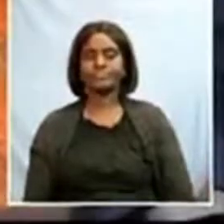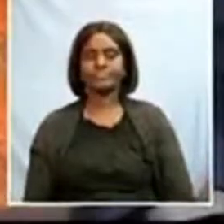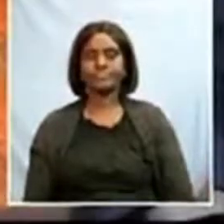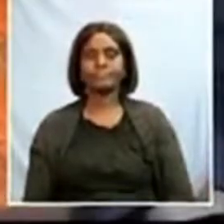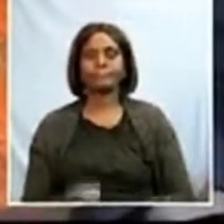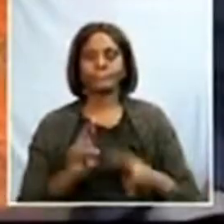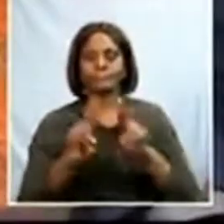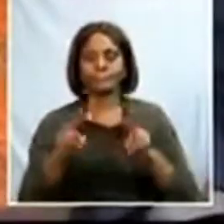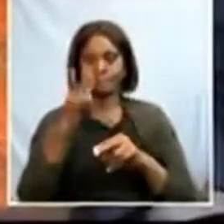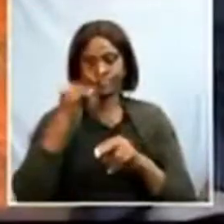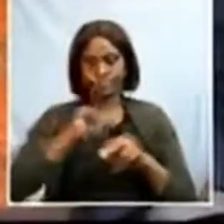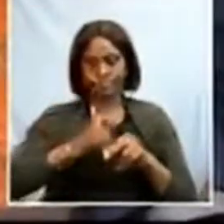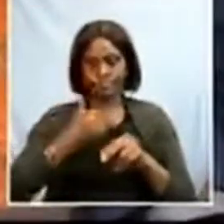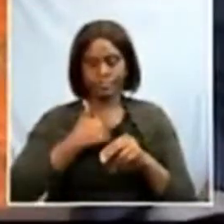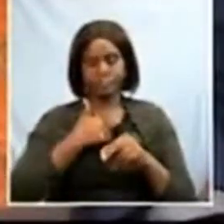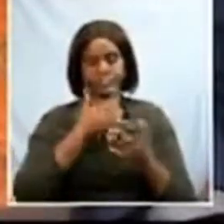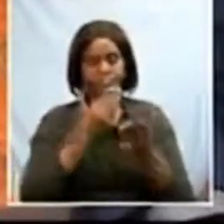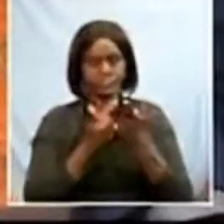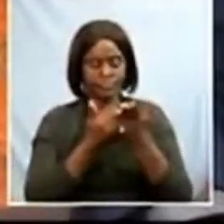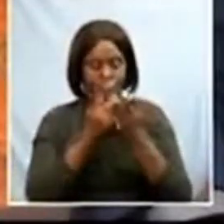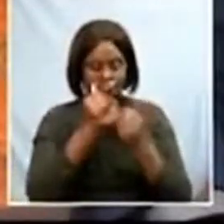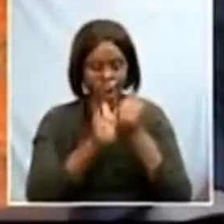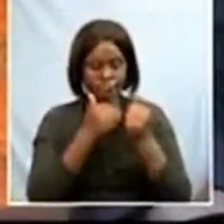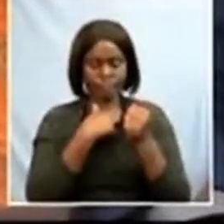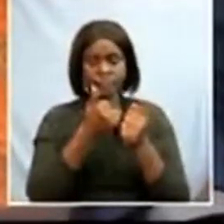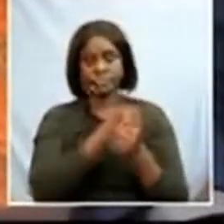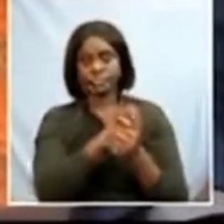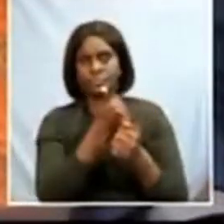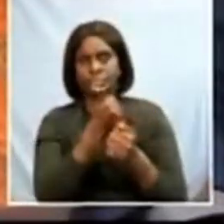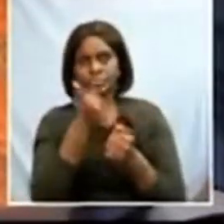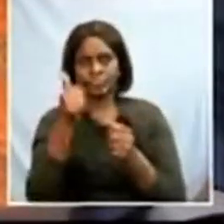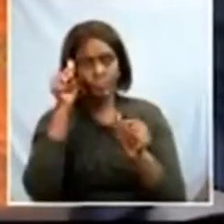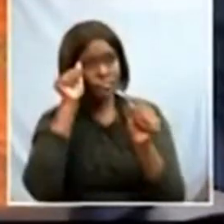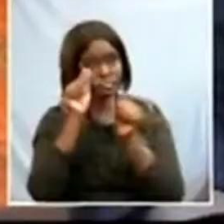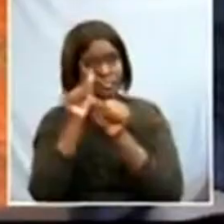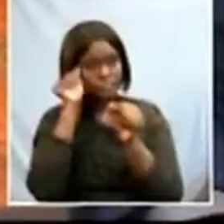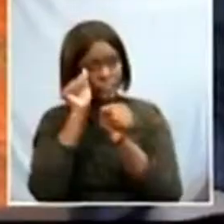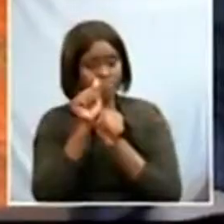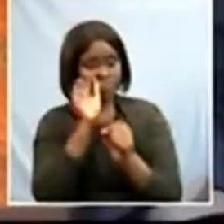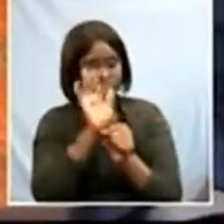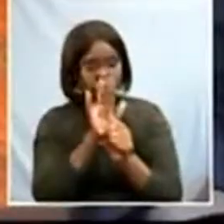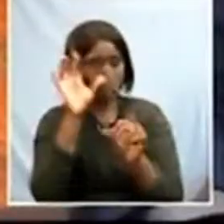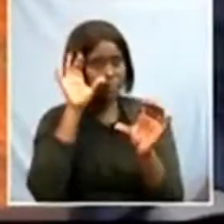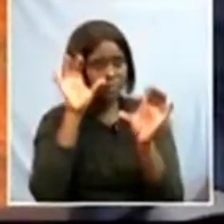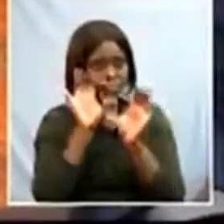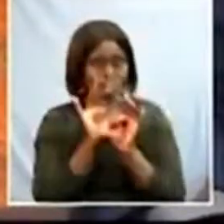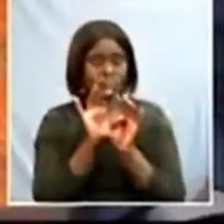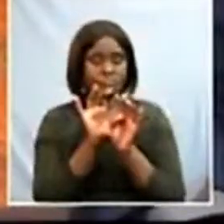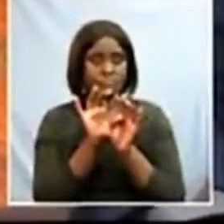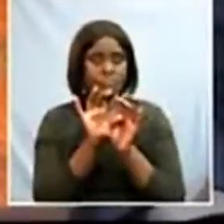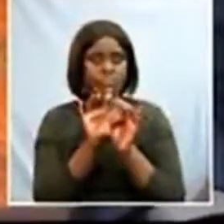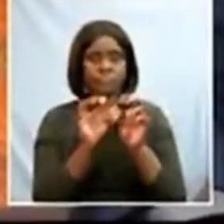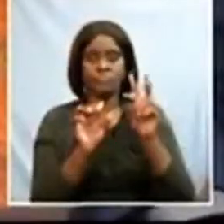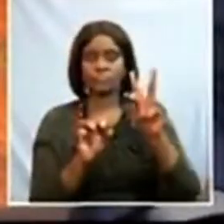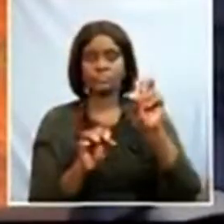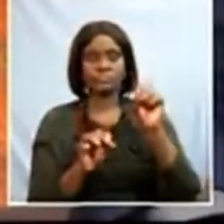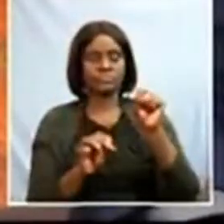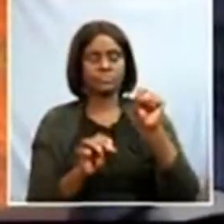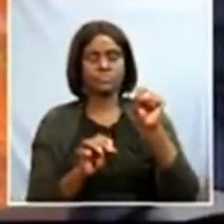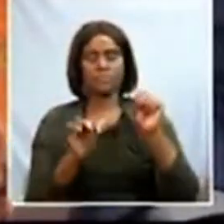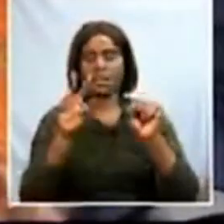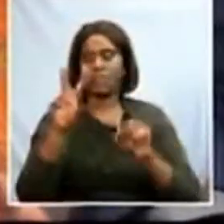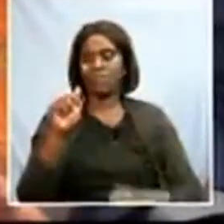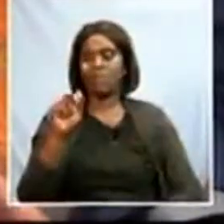Chair, why we have taken that, because there's that other agreement, that other condition that Vavika was given to